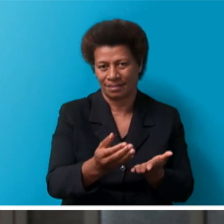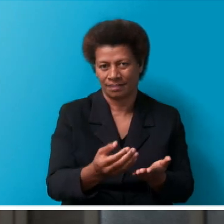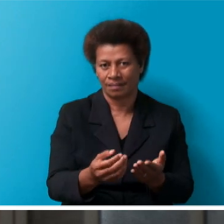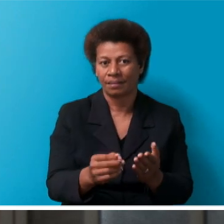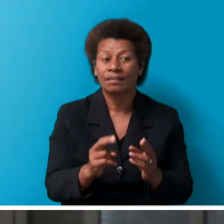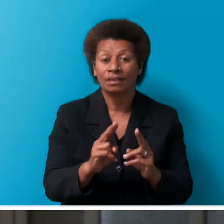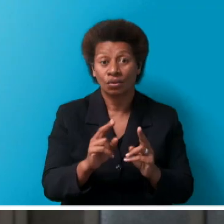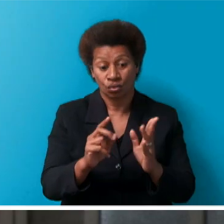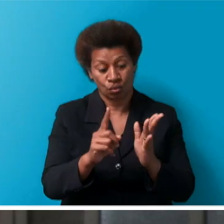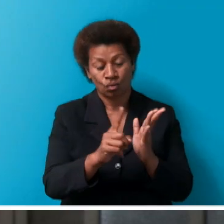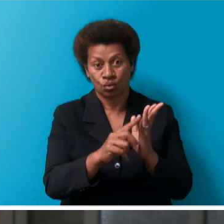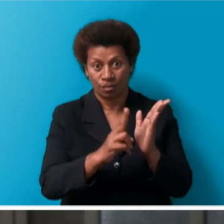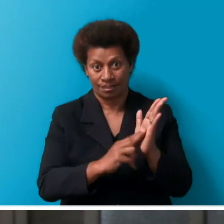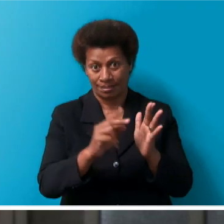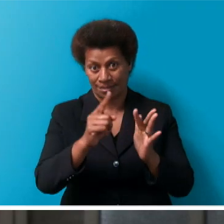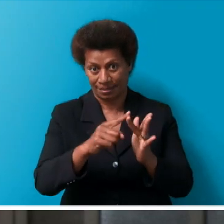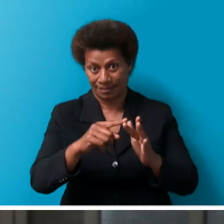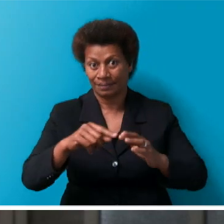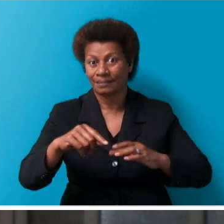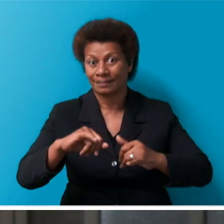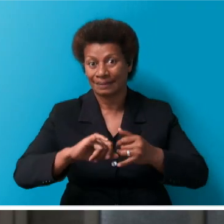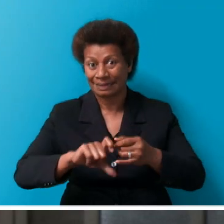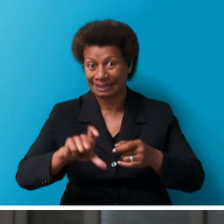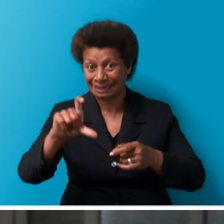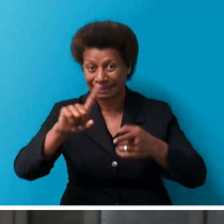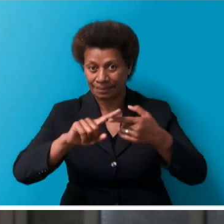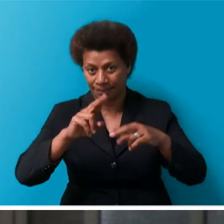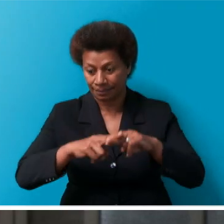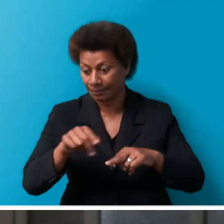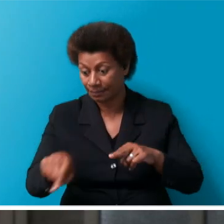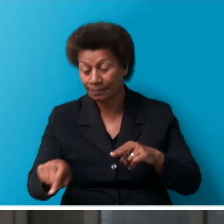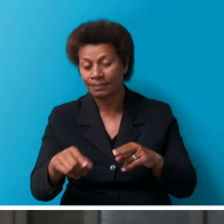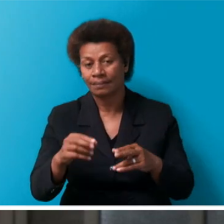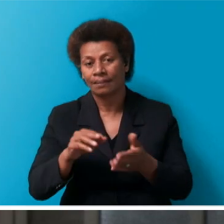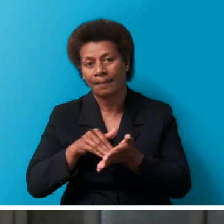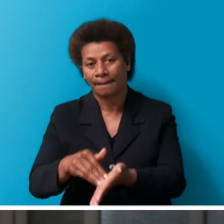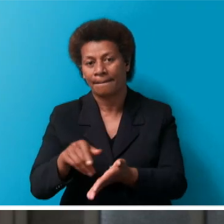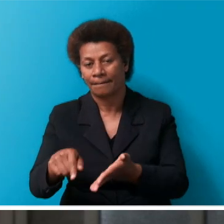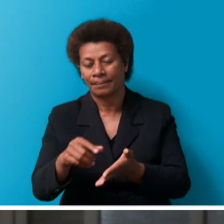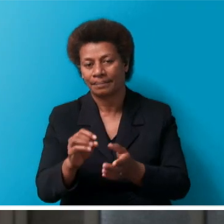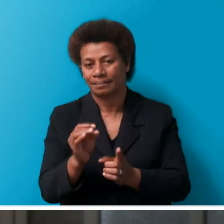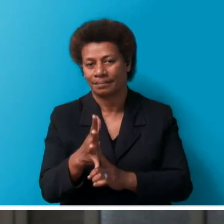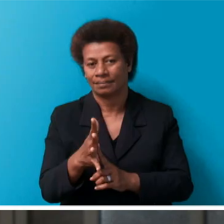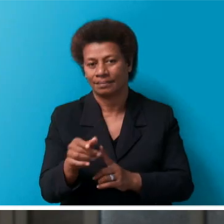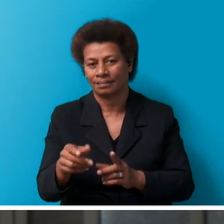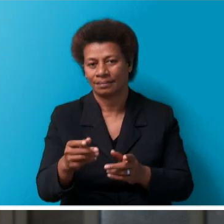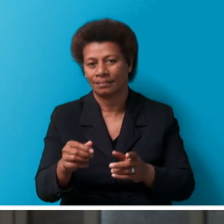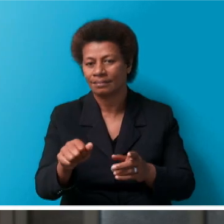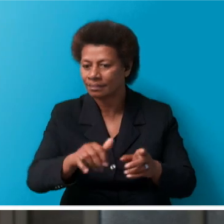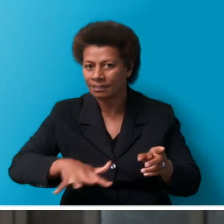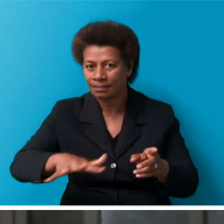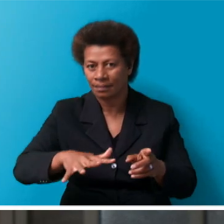us that extra help in this area, in this very specialized area. We realize that much of the trauma